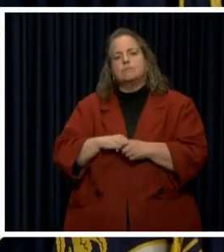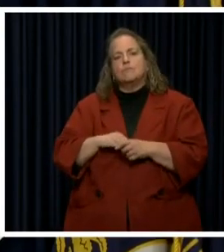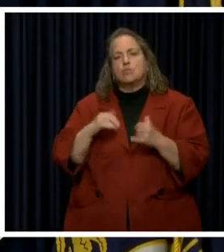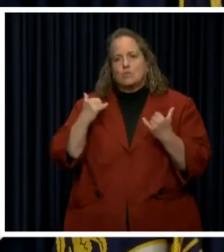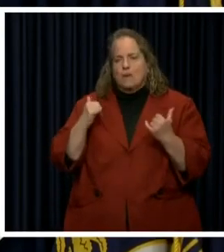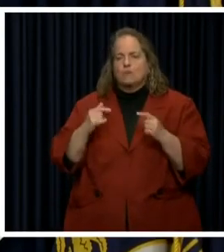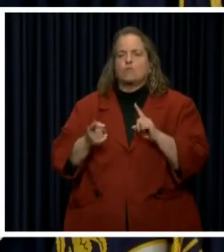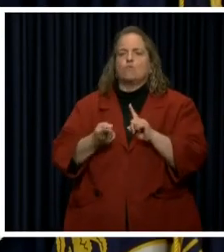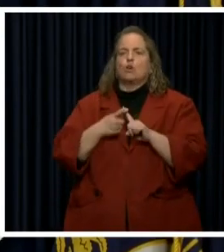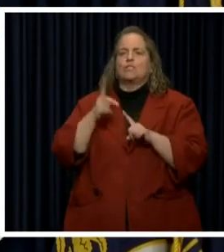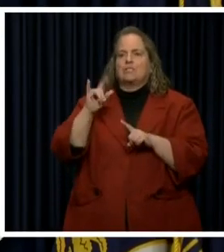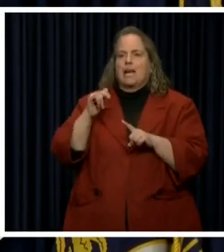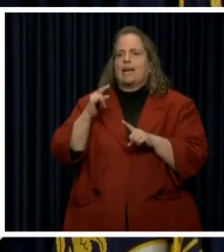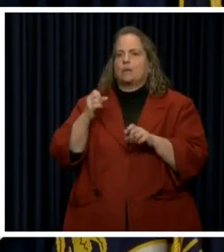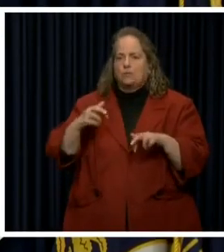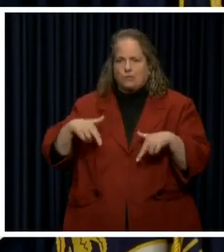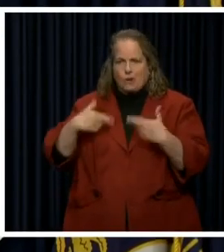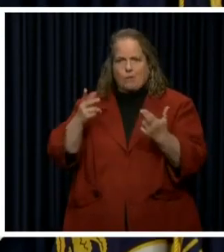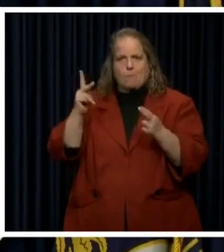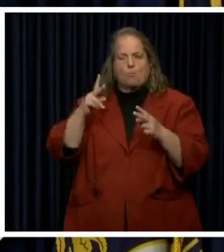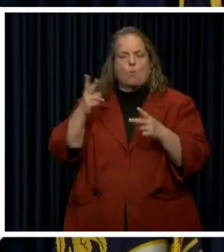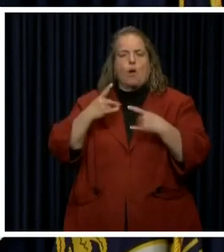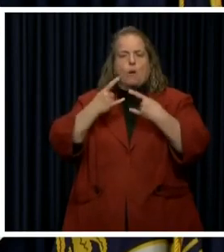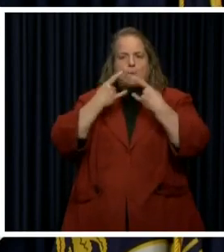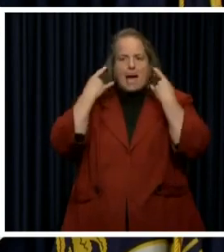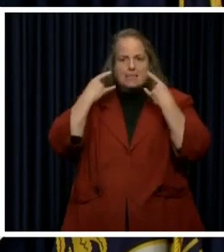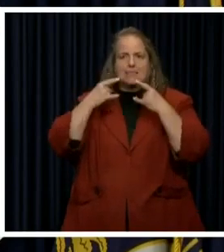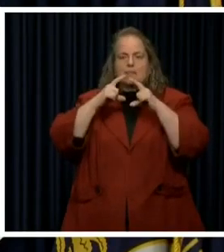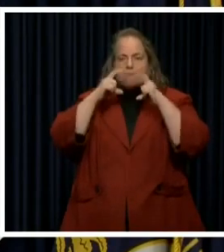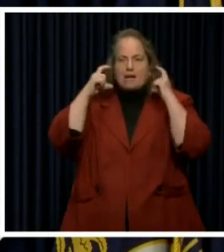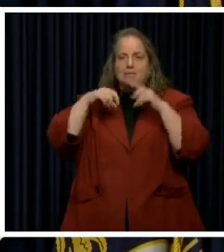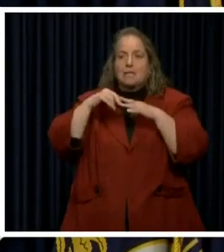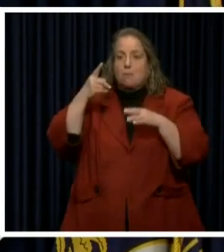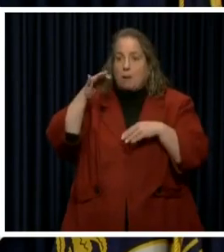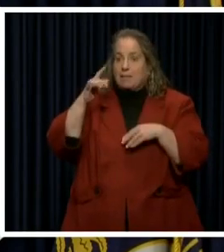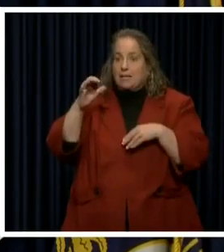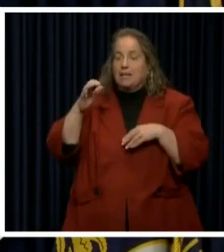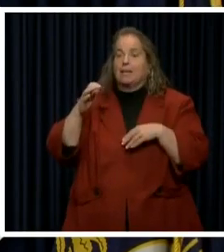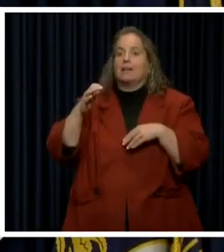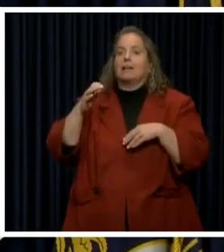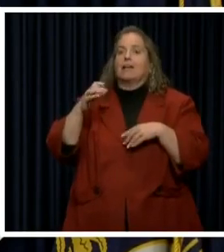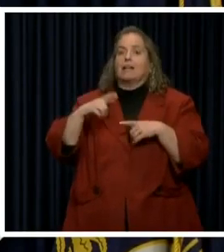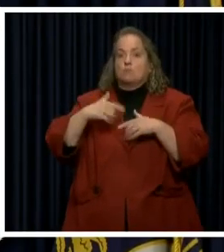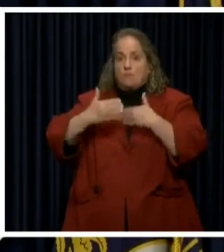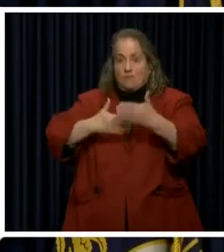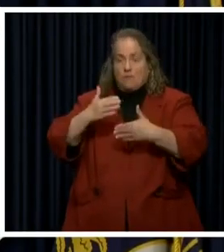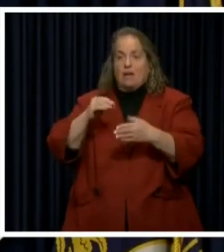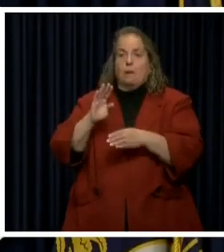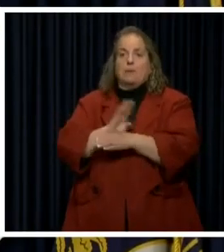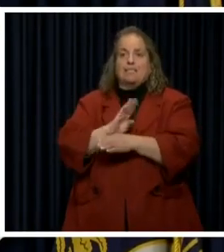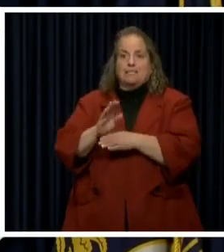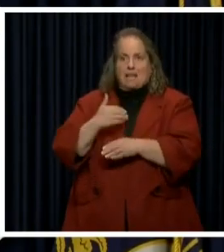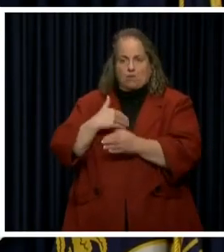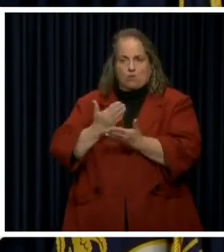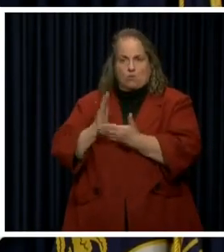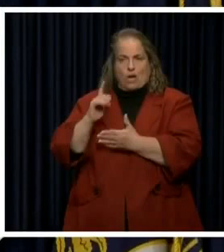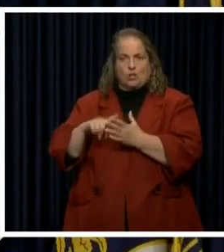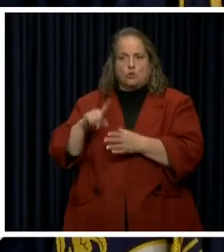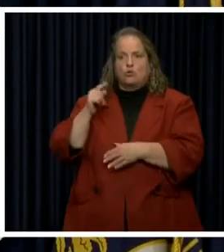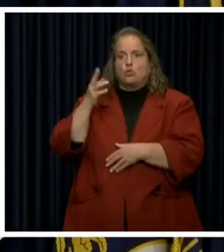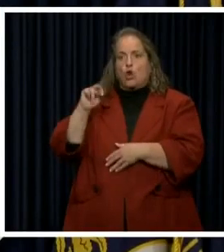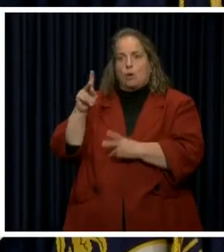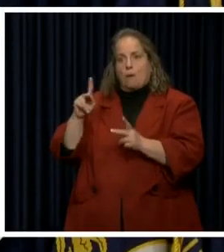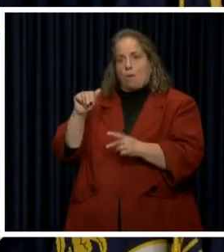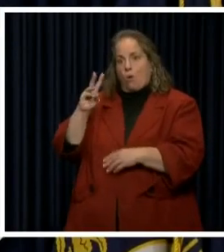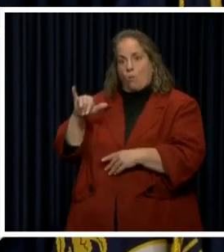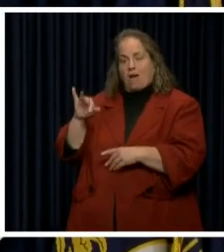was widely recommended people wear masks in public, kind of as a matter of moving forward, and businesses have the right to turn people away if they don't have